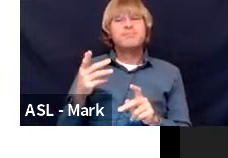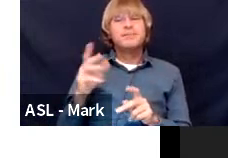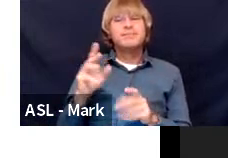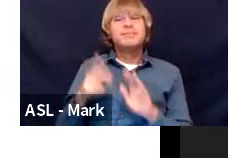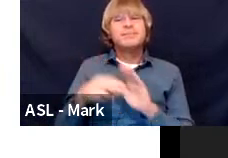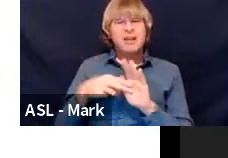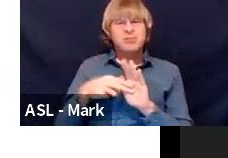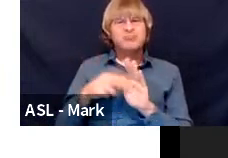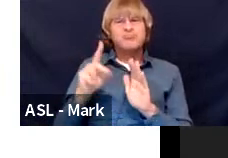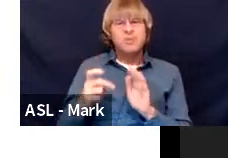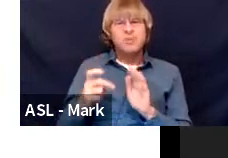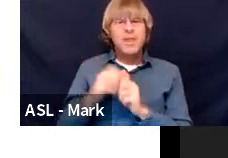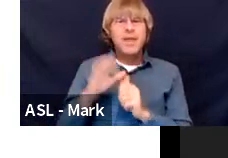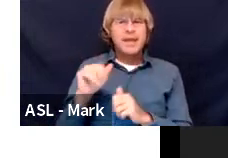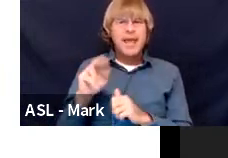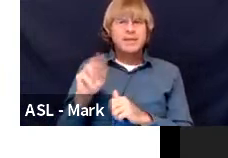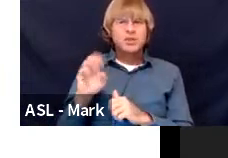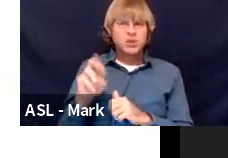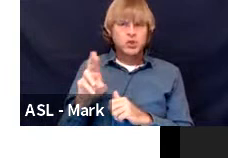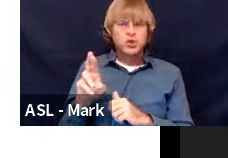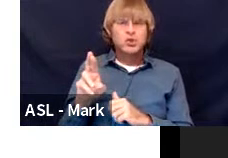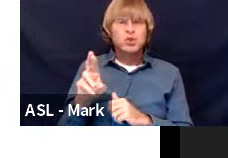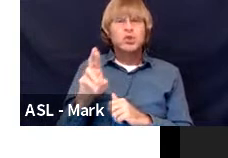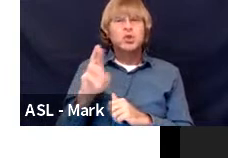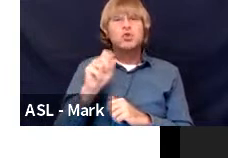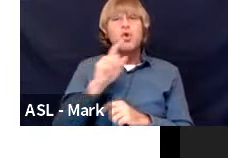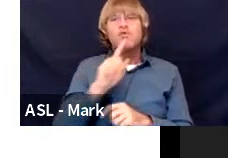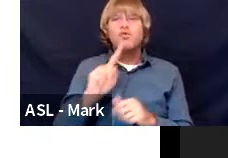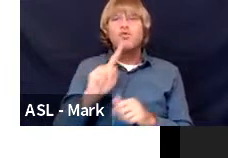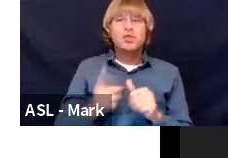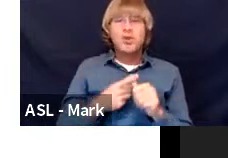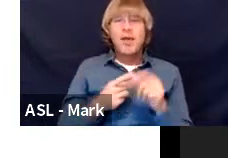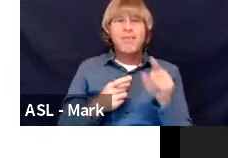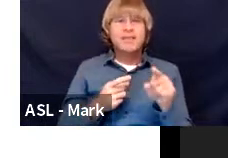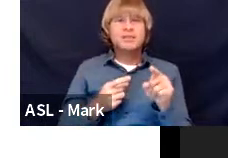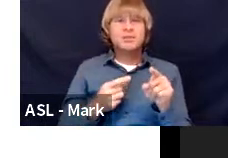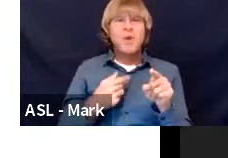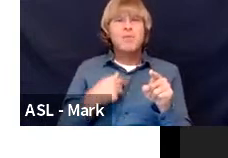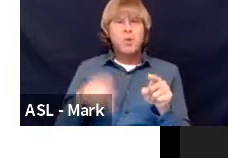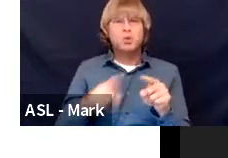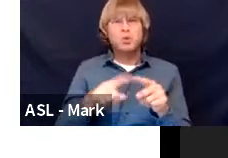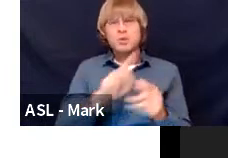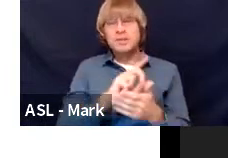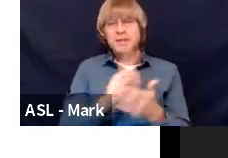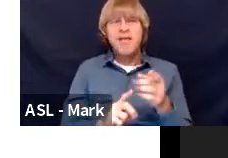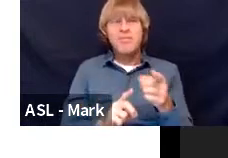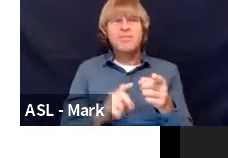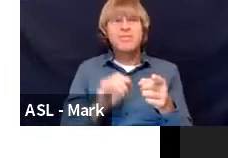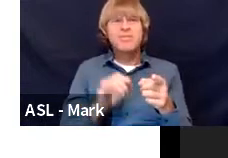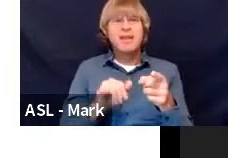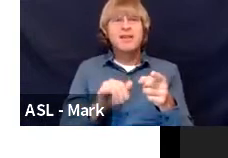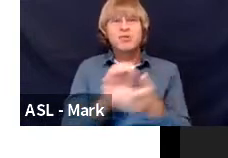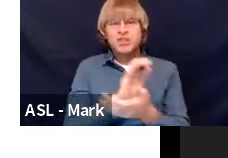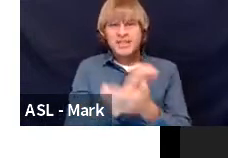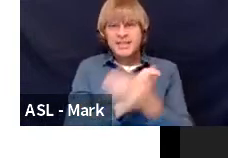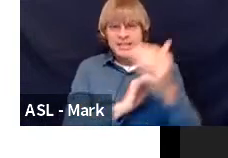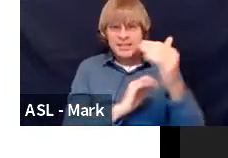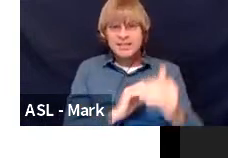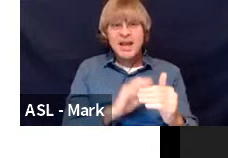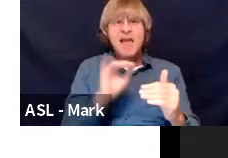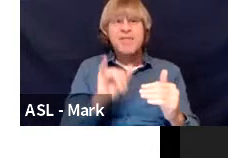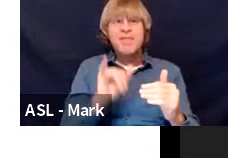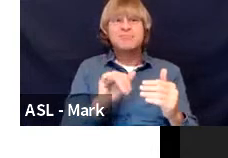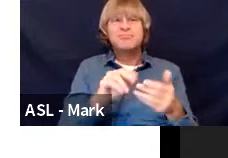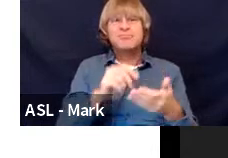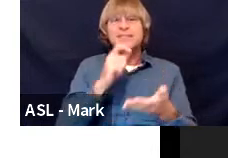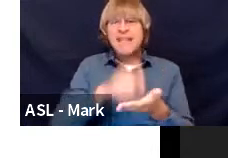diagnosed with cancer. So originally this was what I was supposed to design, the remittance sheet and the stationery